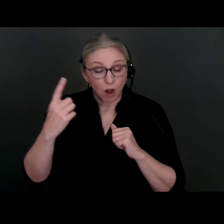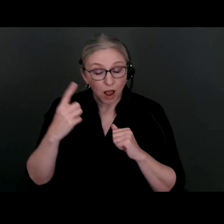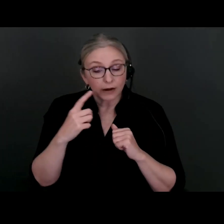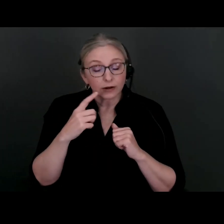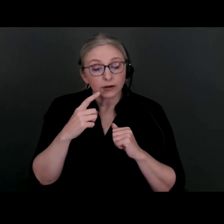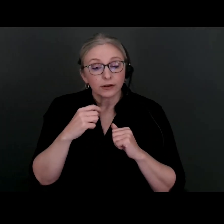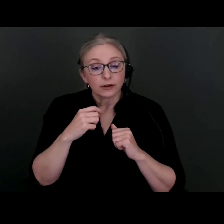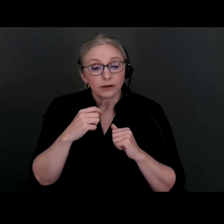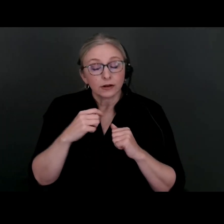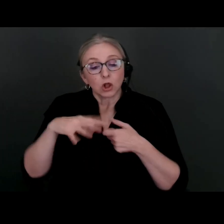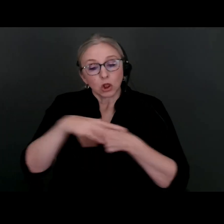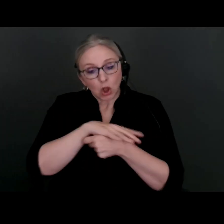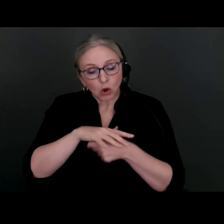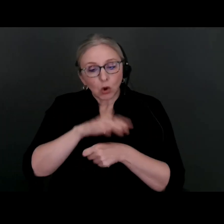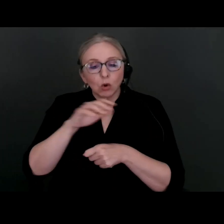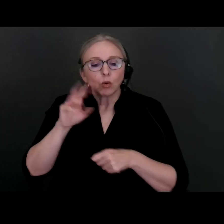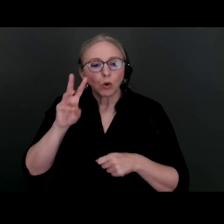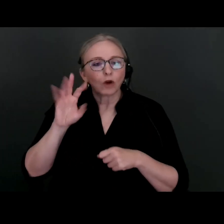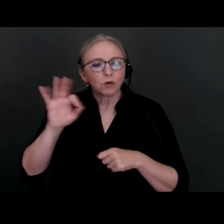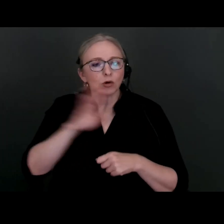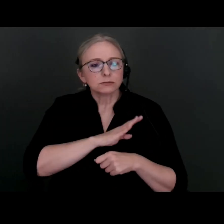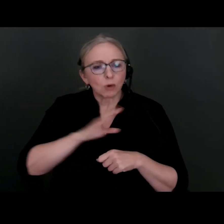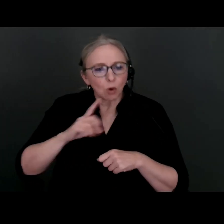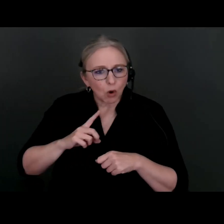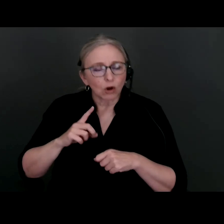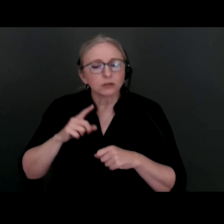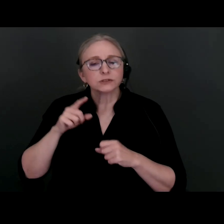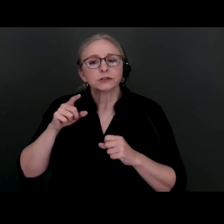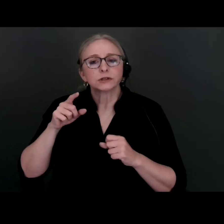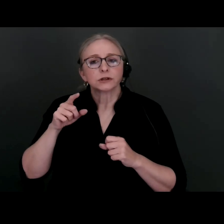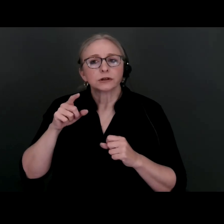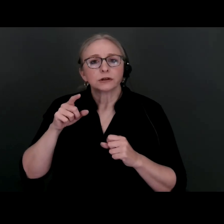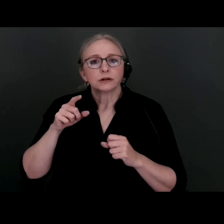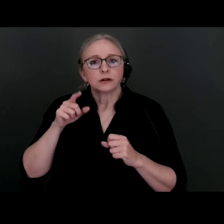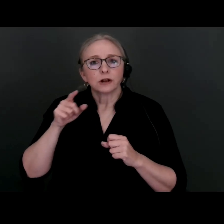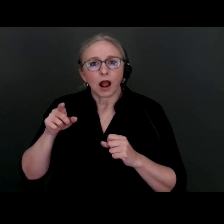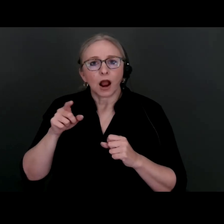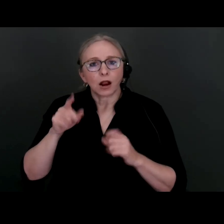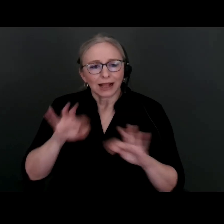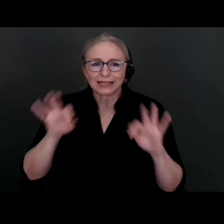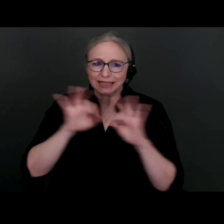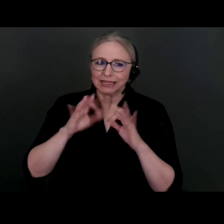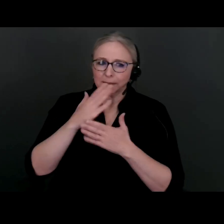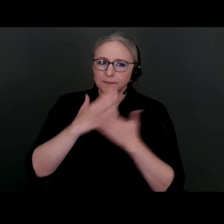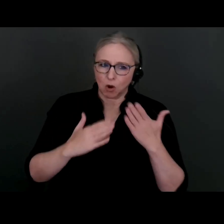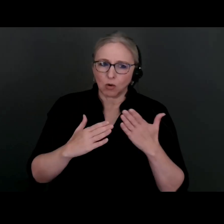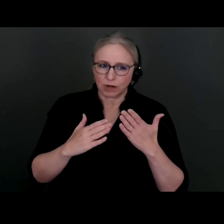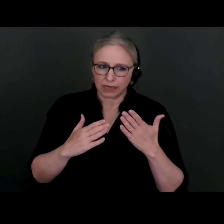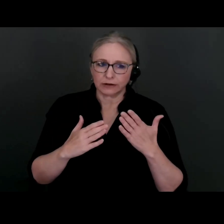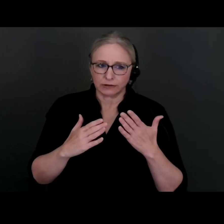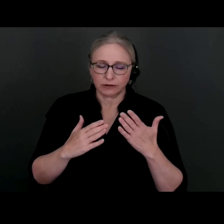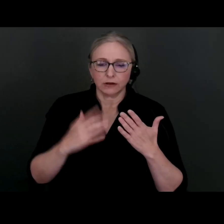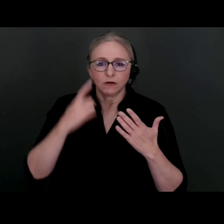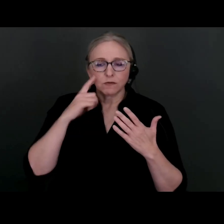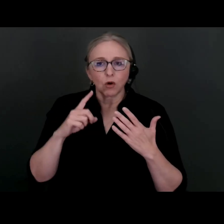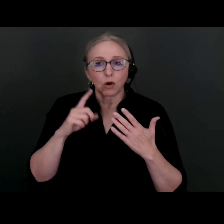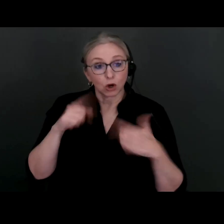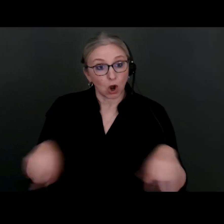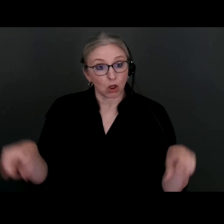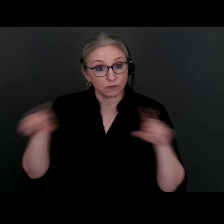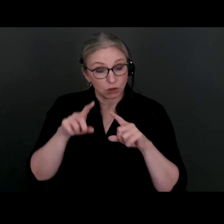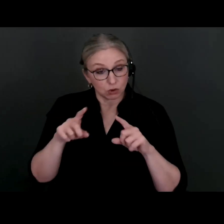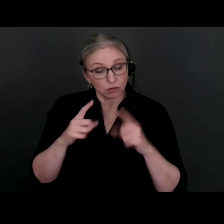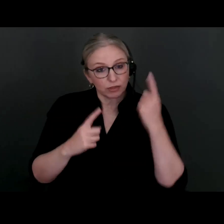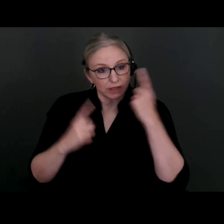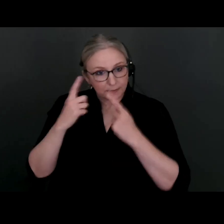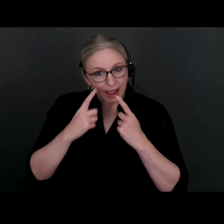that local workforce boards are a key component for you all to